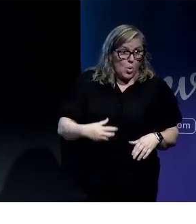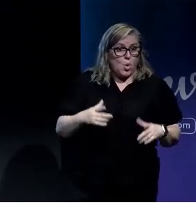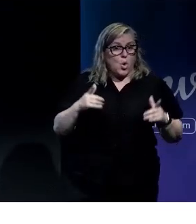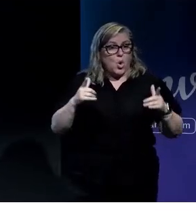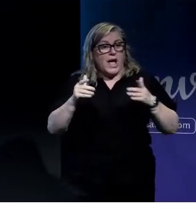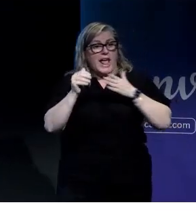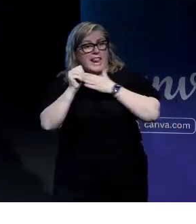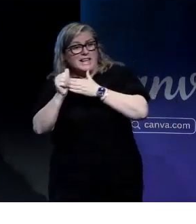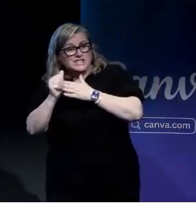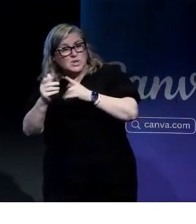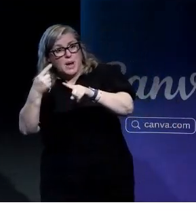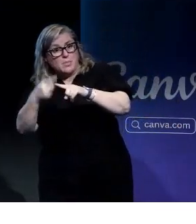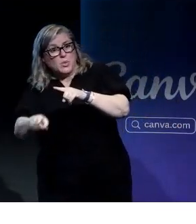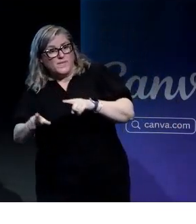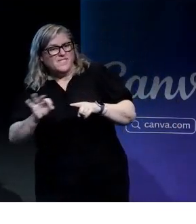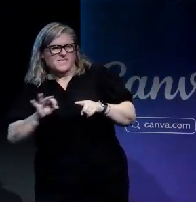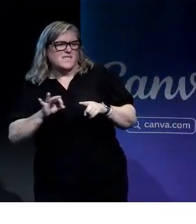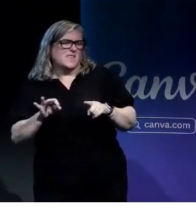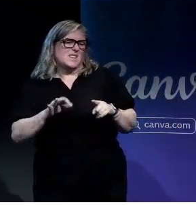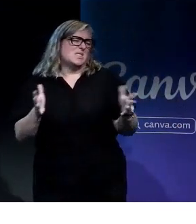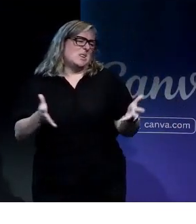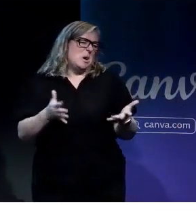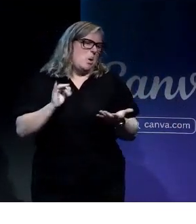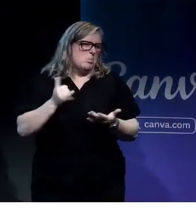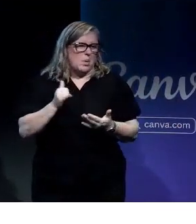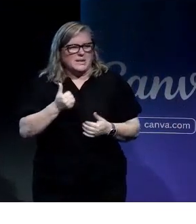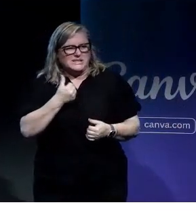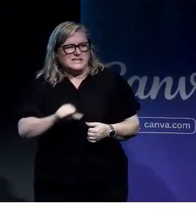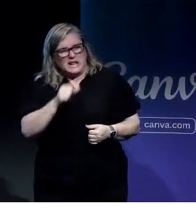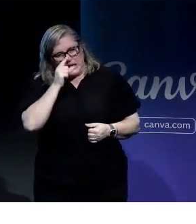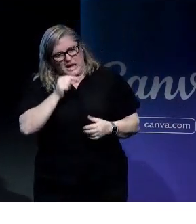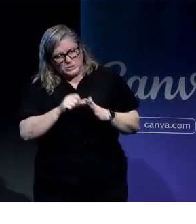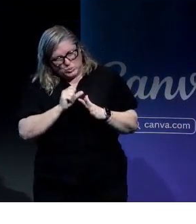quite approved it, you can probably still do it.